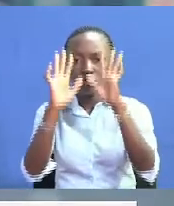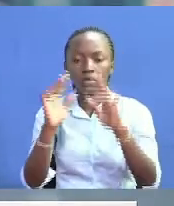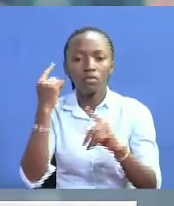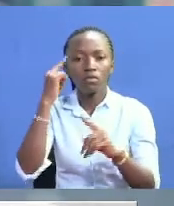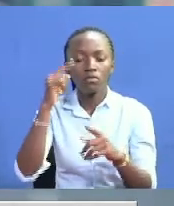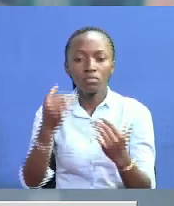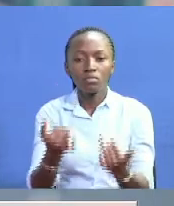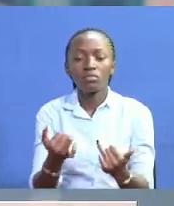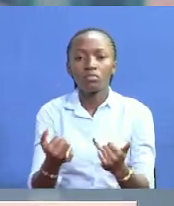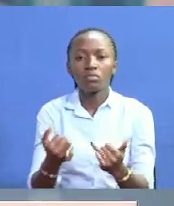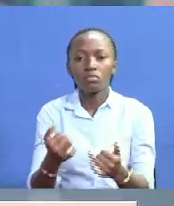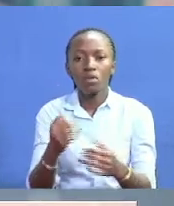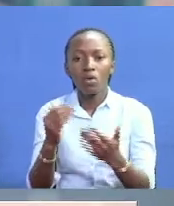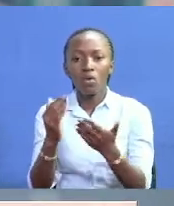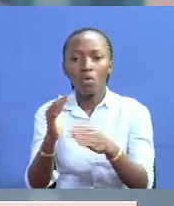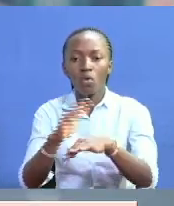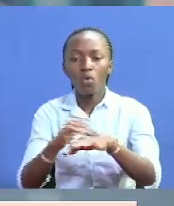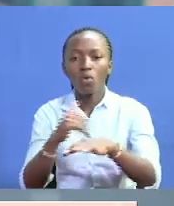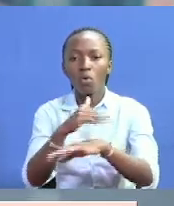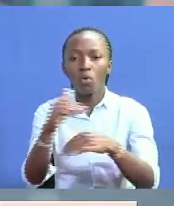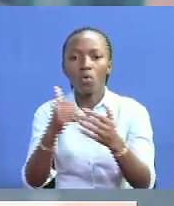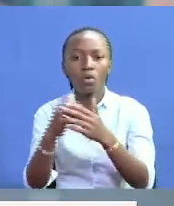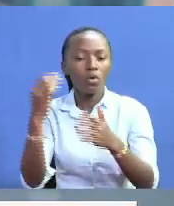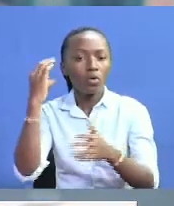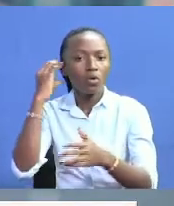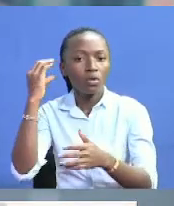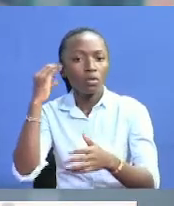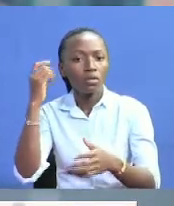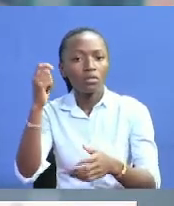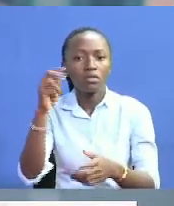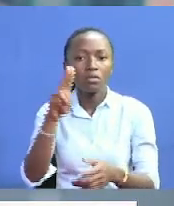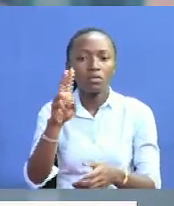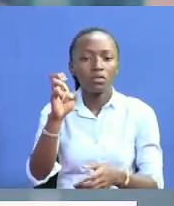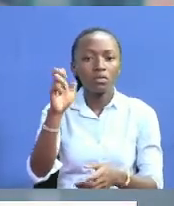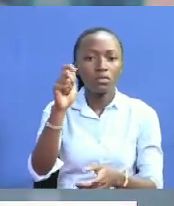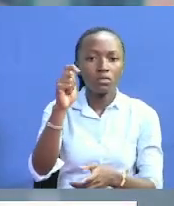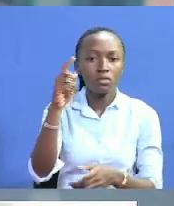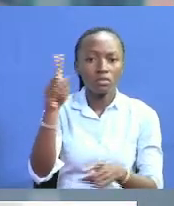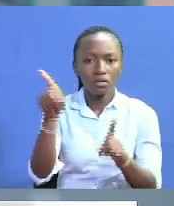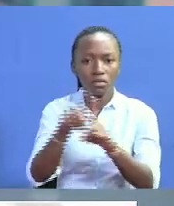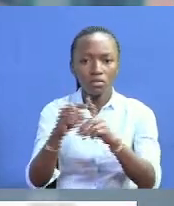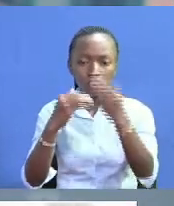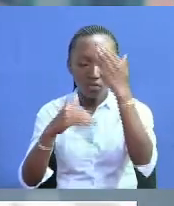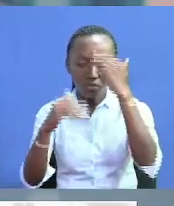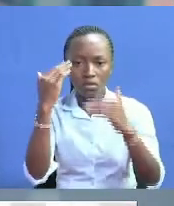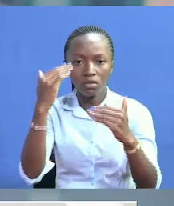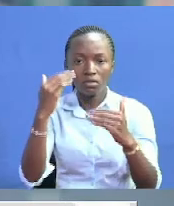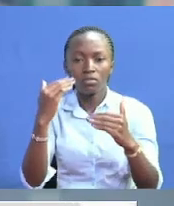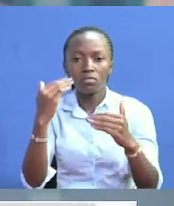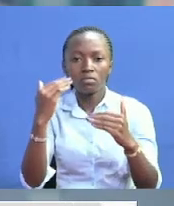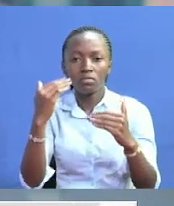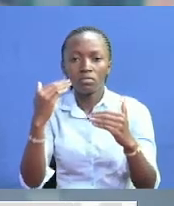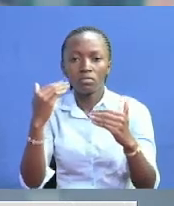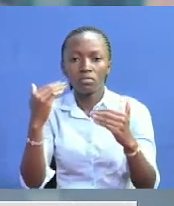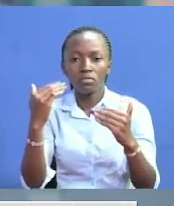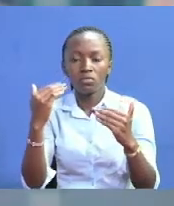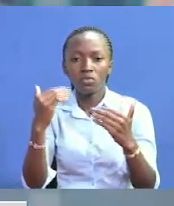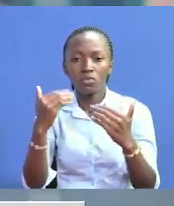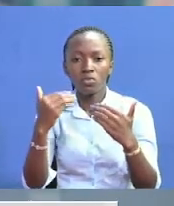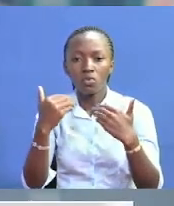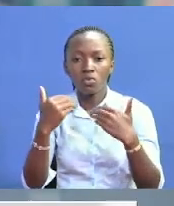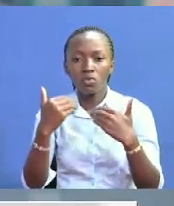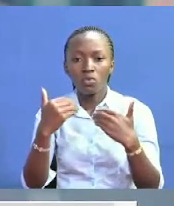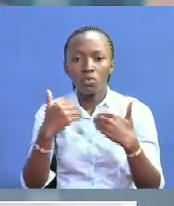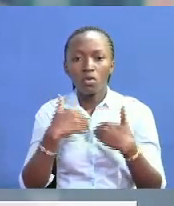to all youth, all university students, colleges, TVETs, and all these individuals who are within that bracket to at least